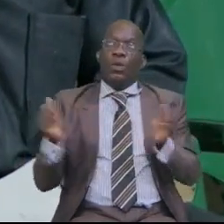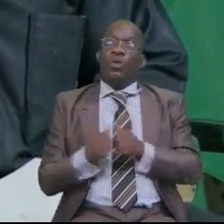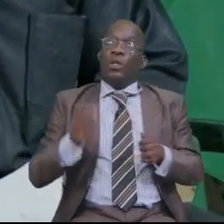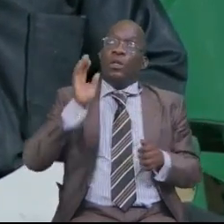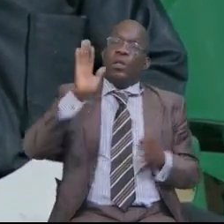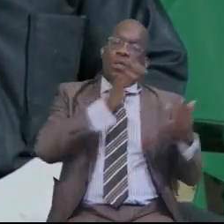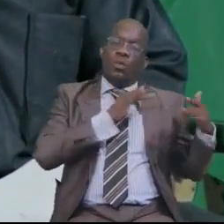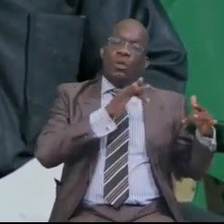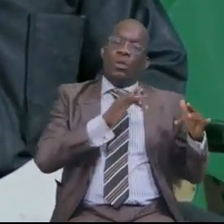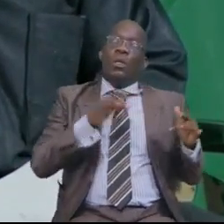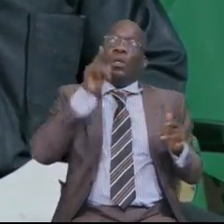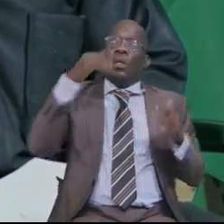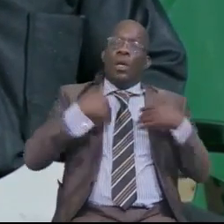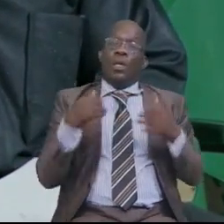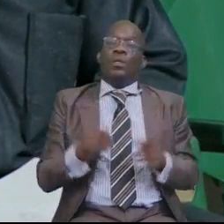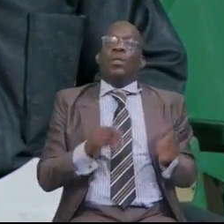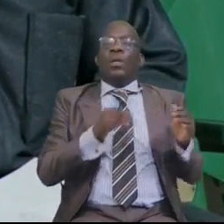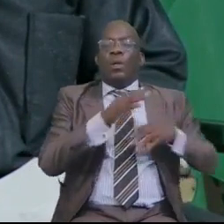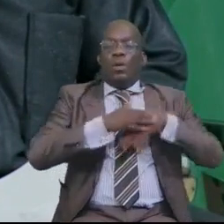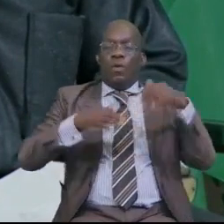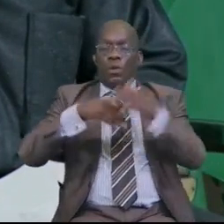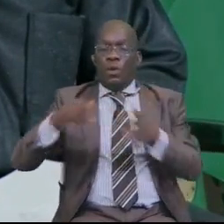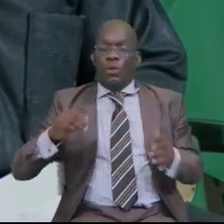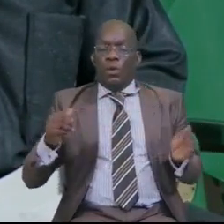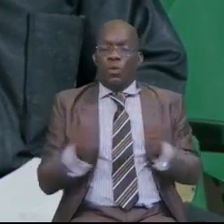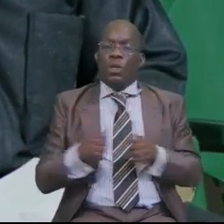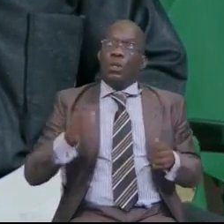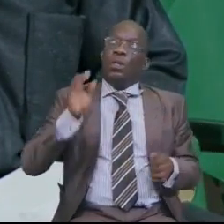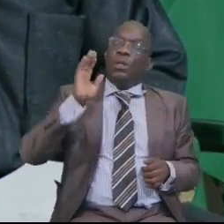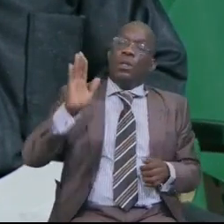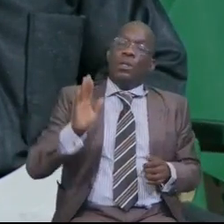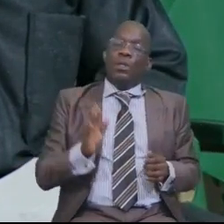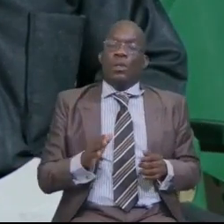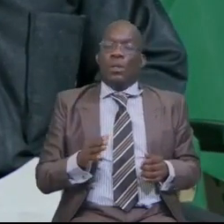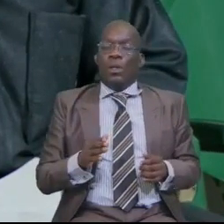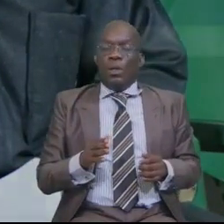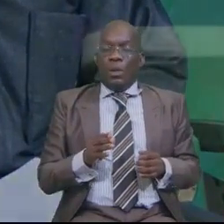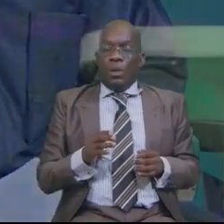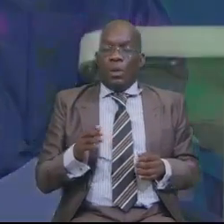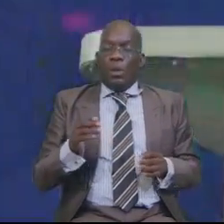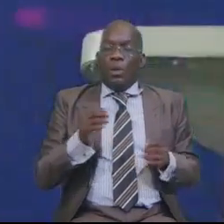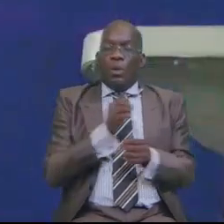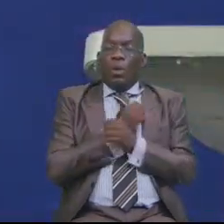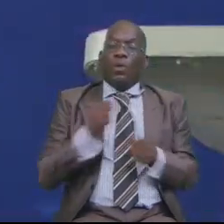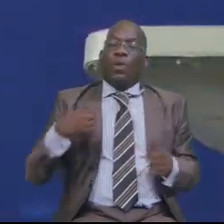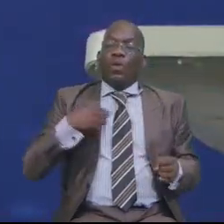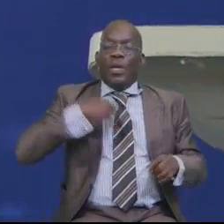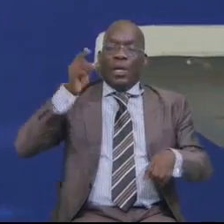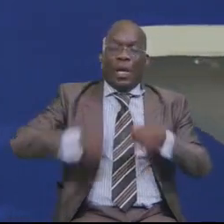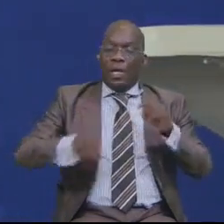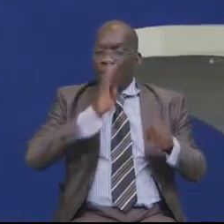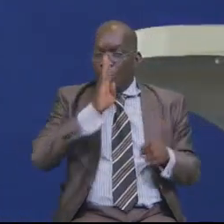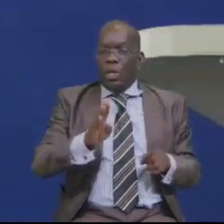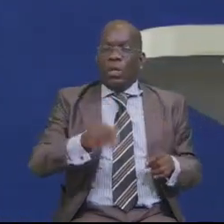with the forgiveness, we're meek, because we cannot brag, we cannot be proud, we cannot see, I'm